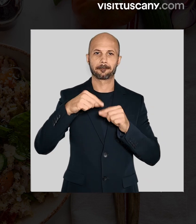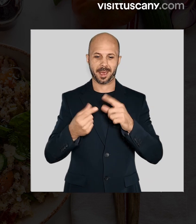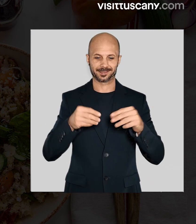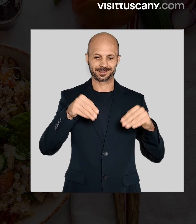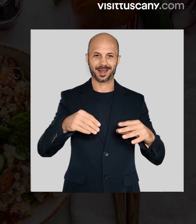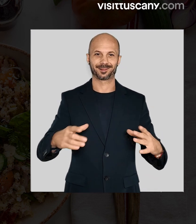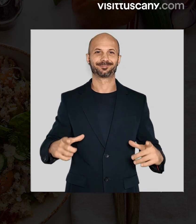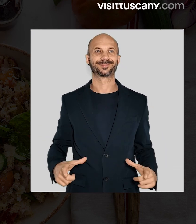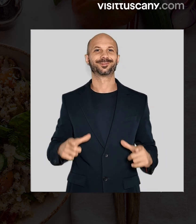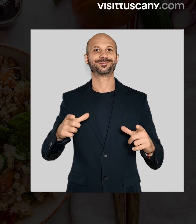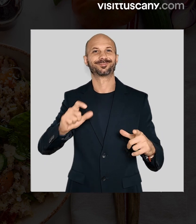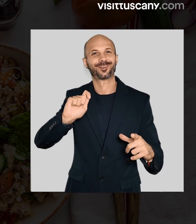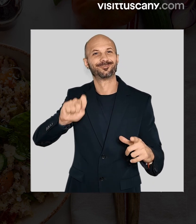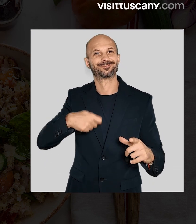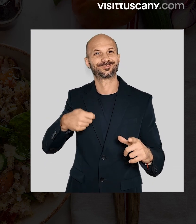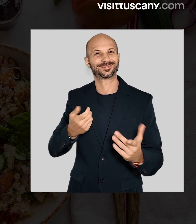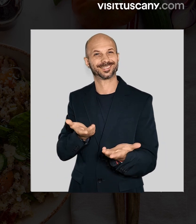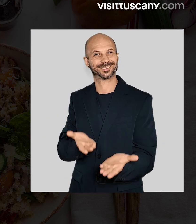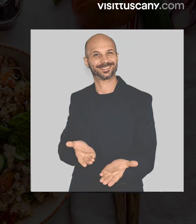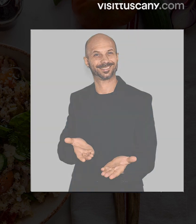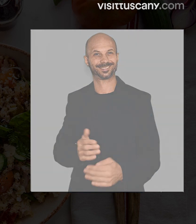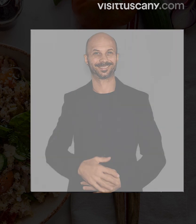vinegar.